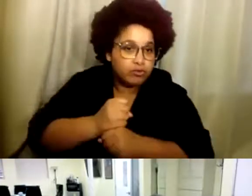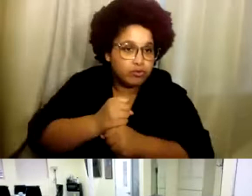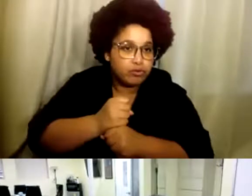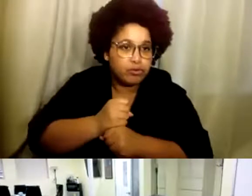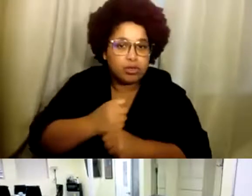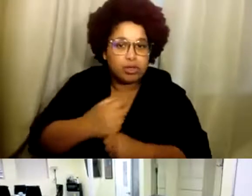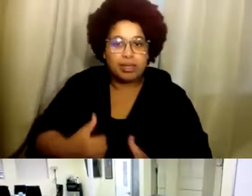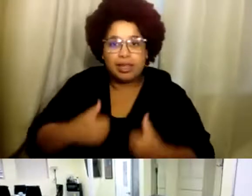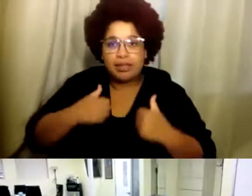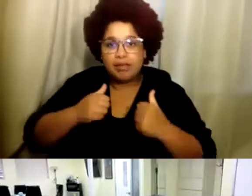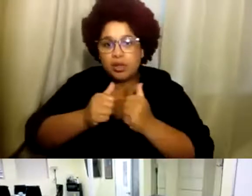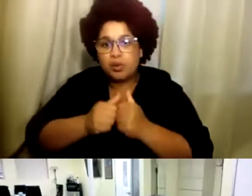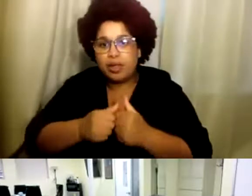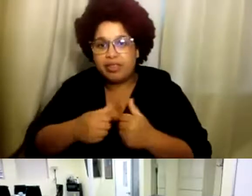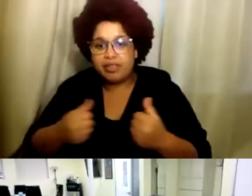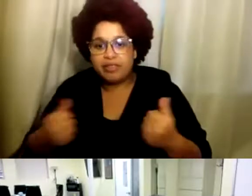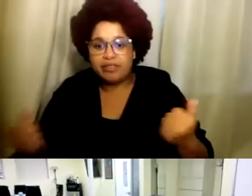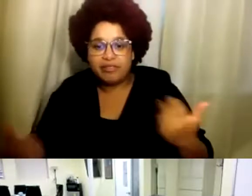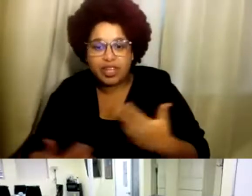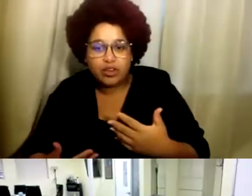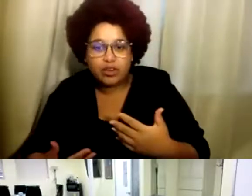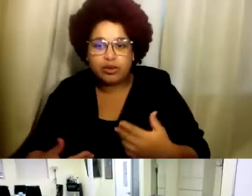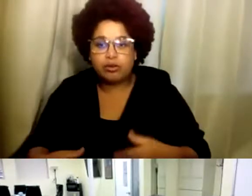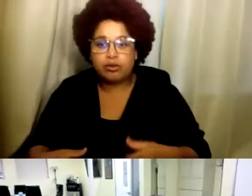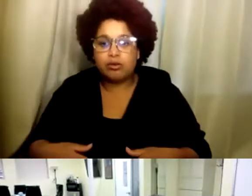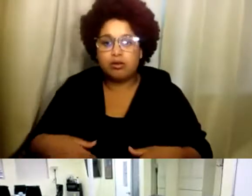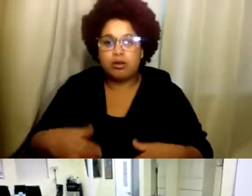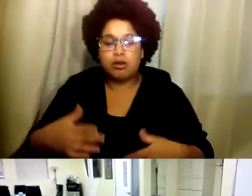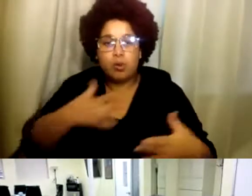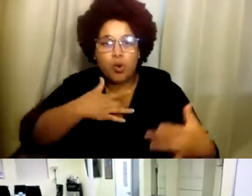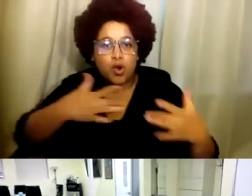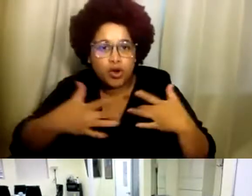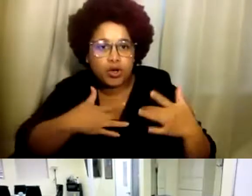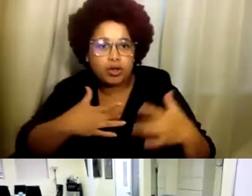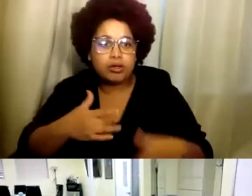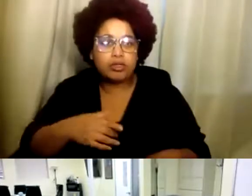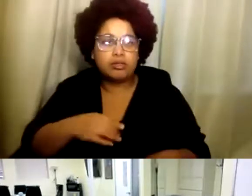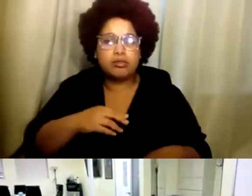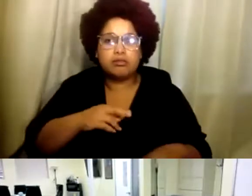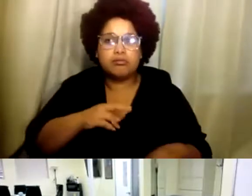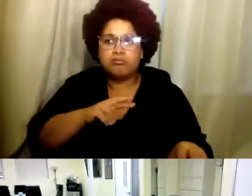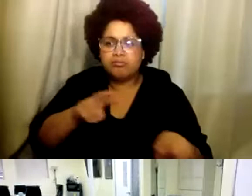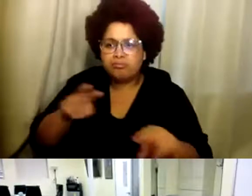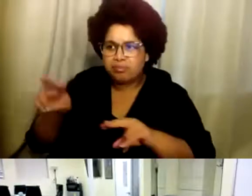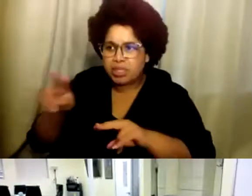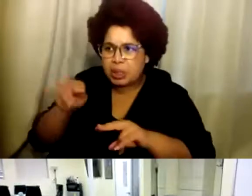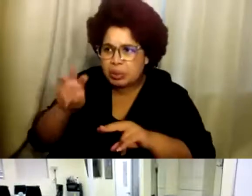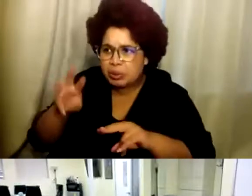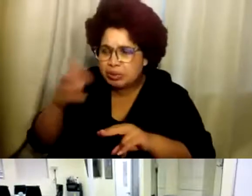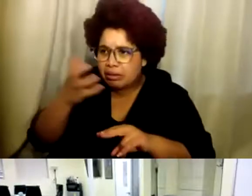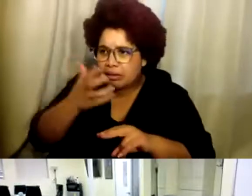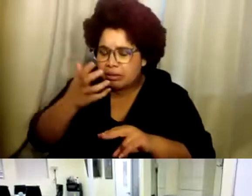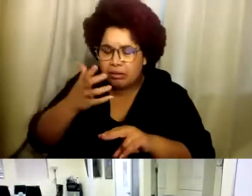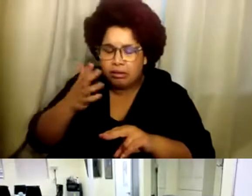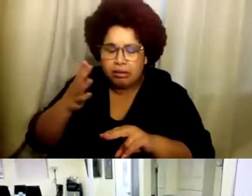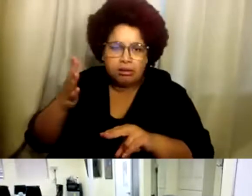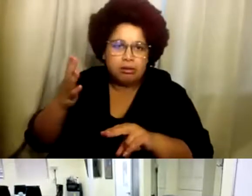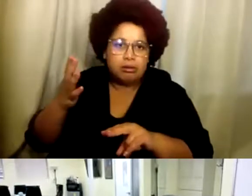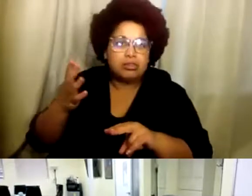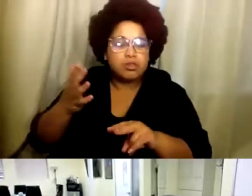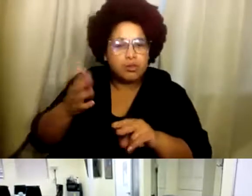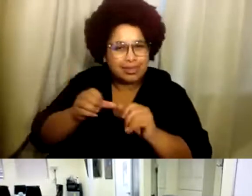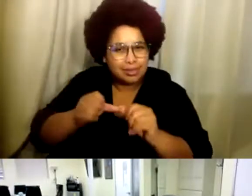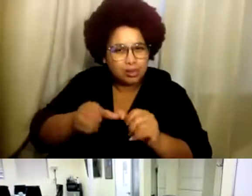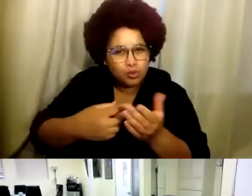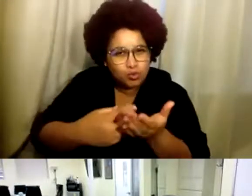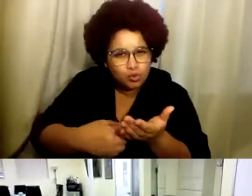living with fear and worry and horror, looking at news. So let's just keep talking, keep asking questions,